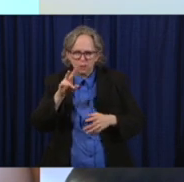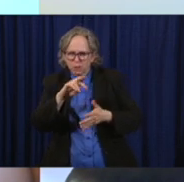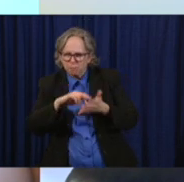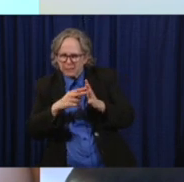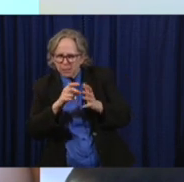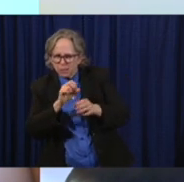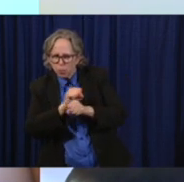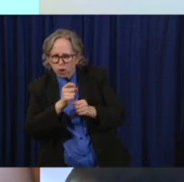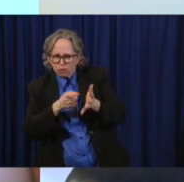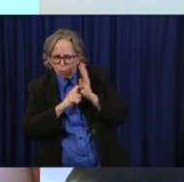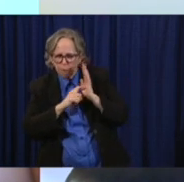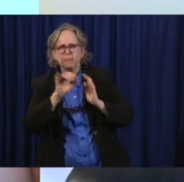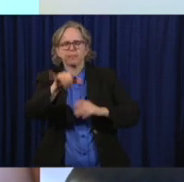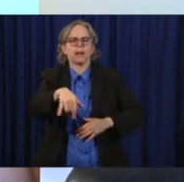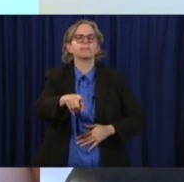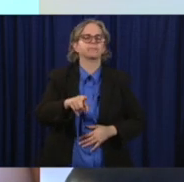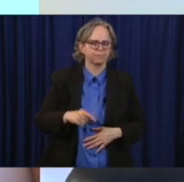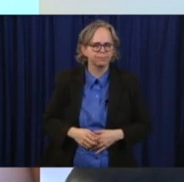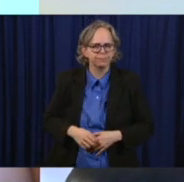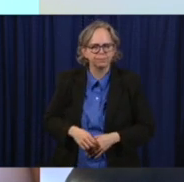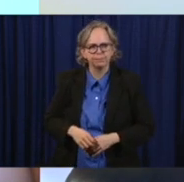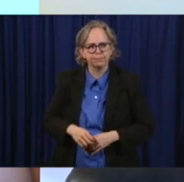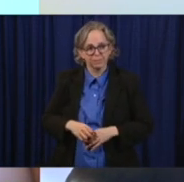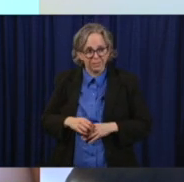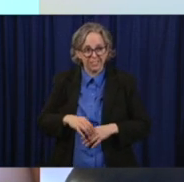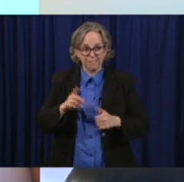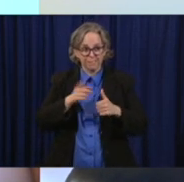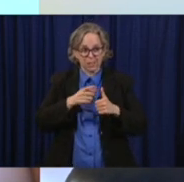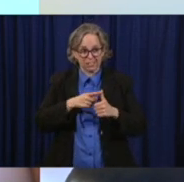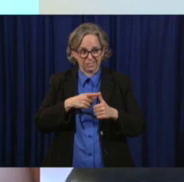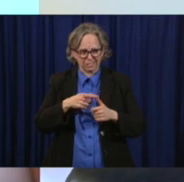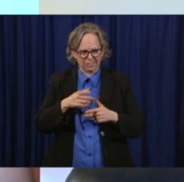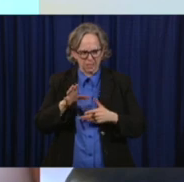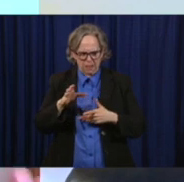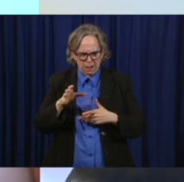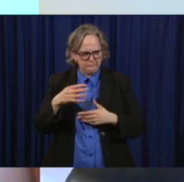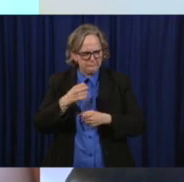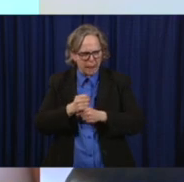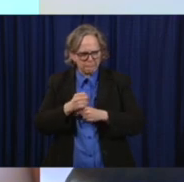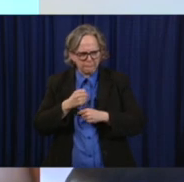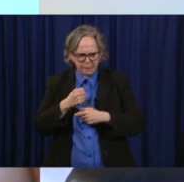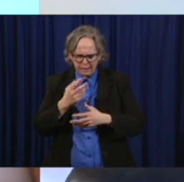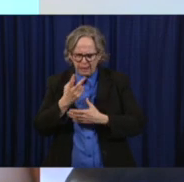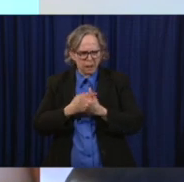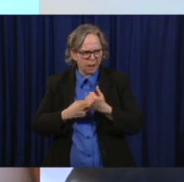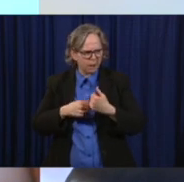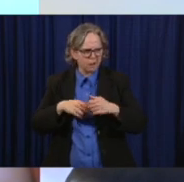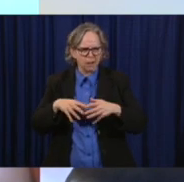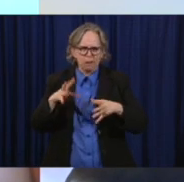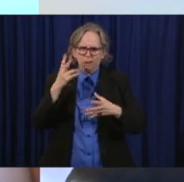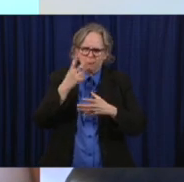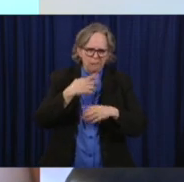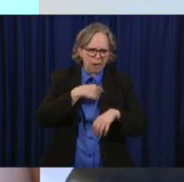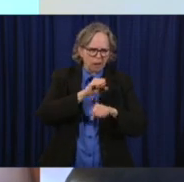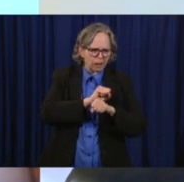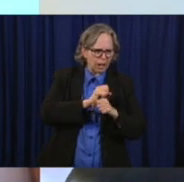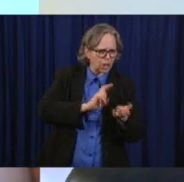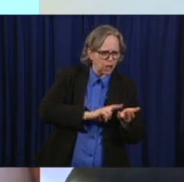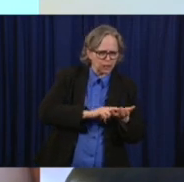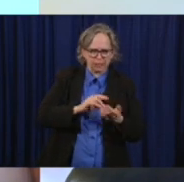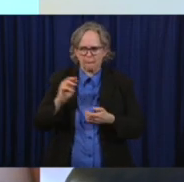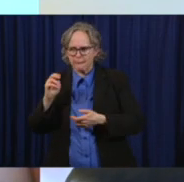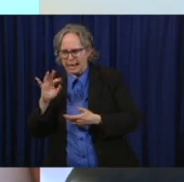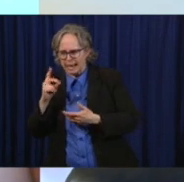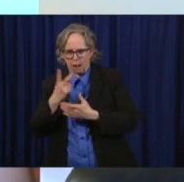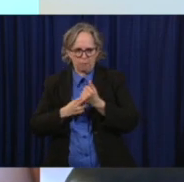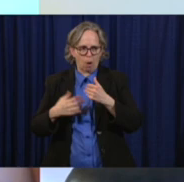what I want to say to you is, first of all, you're making me do both my jobs in one day. I have to do my nursing job and my Medicaid job. So you're testing